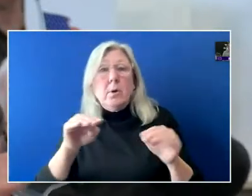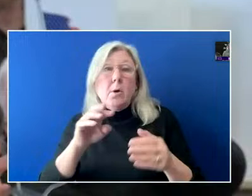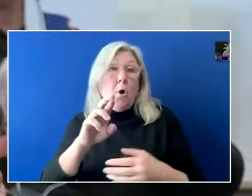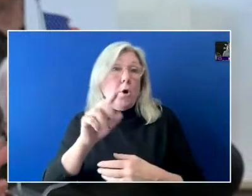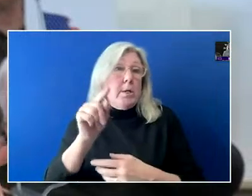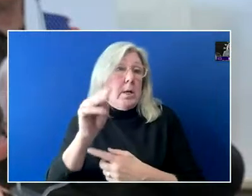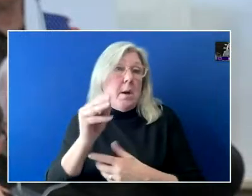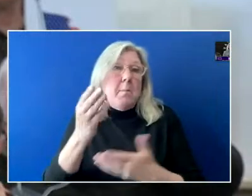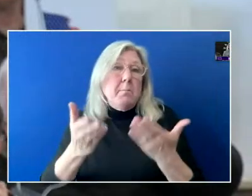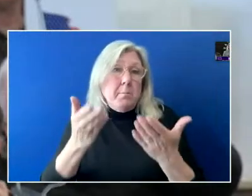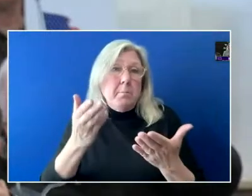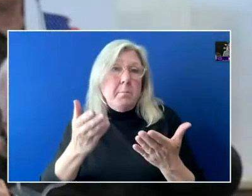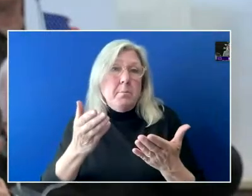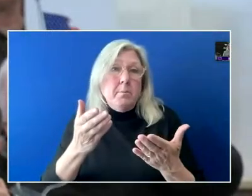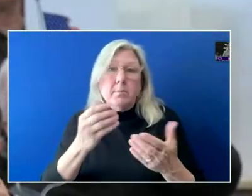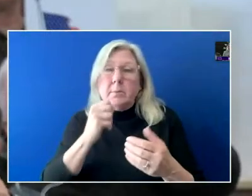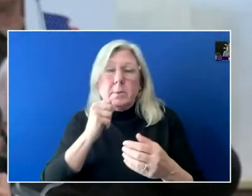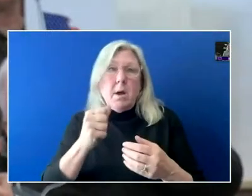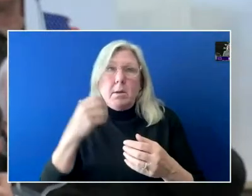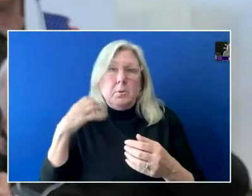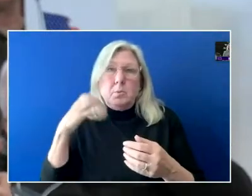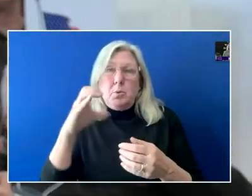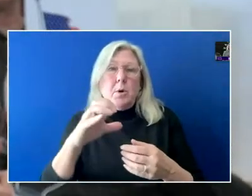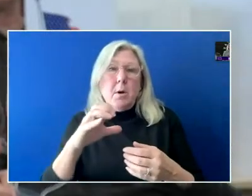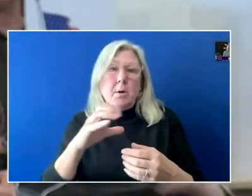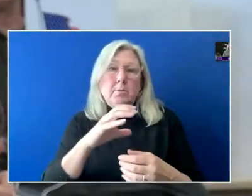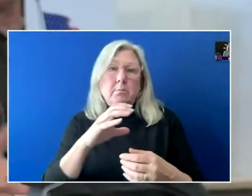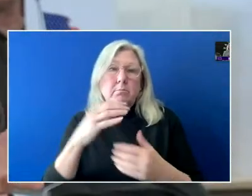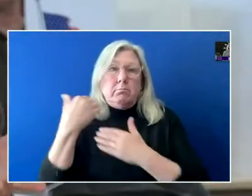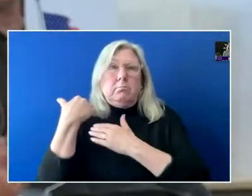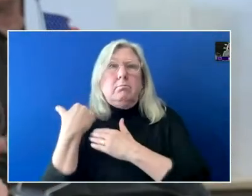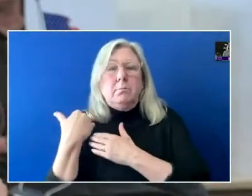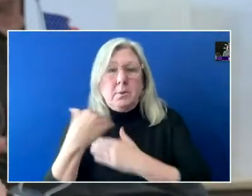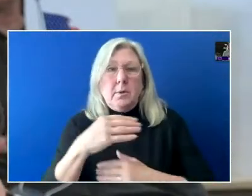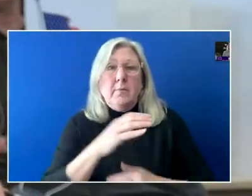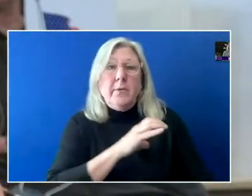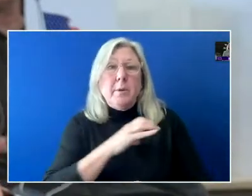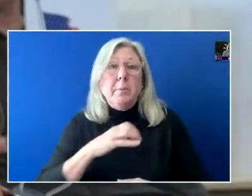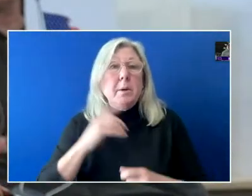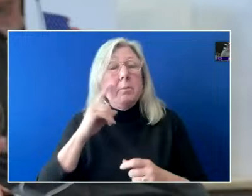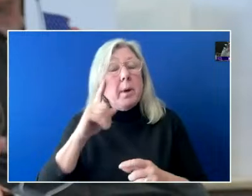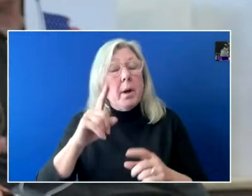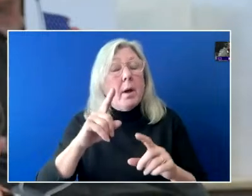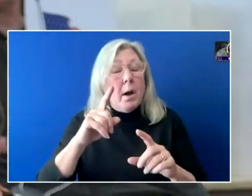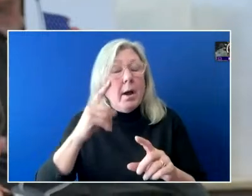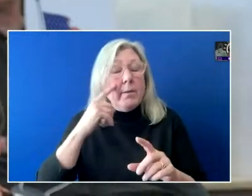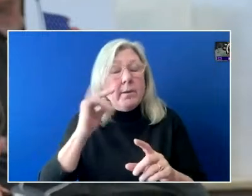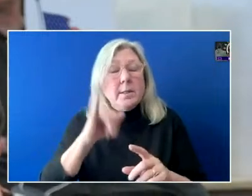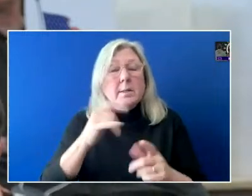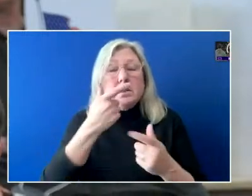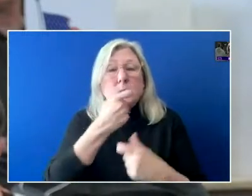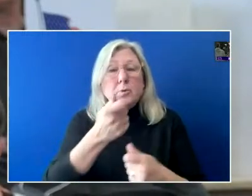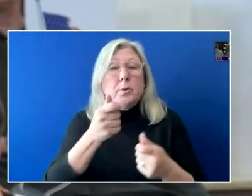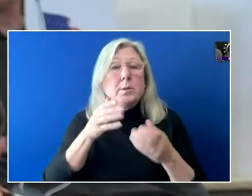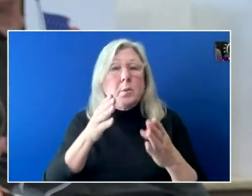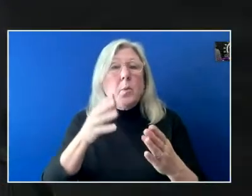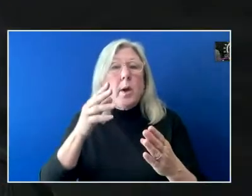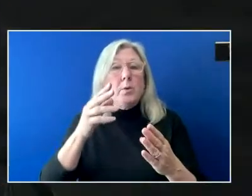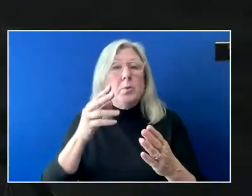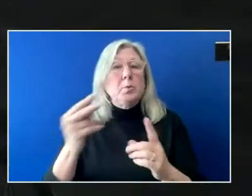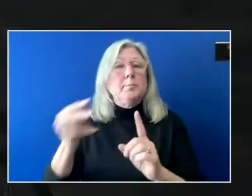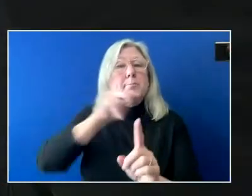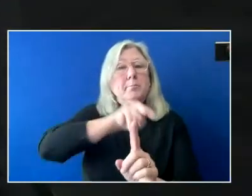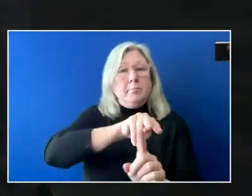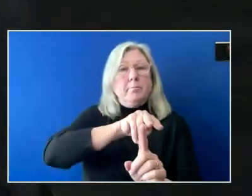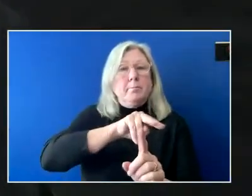but I agree that that's an interesting way to think about it um an alternative so thank you Miss